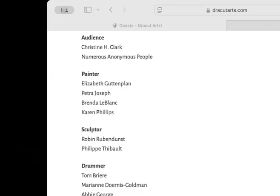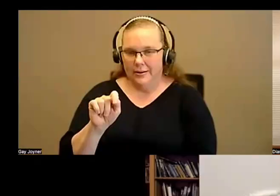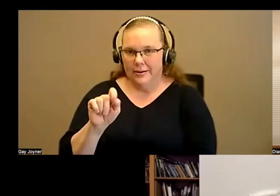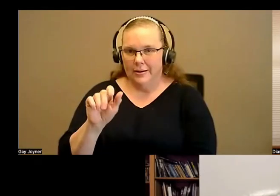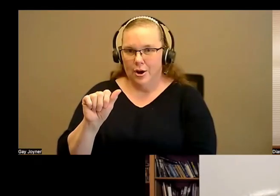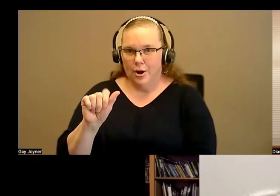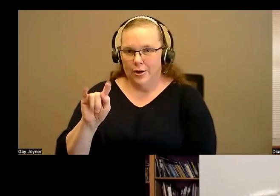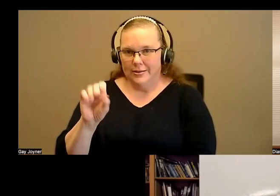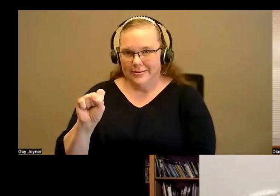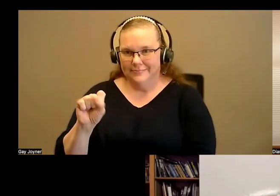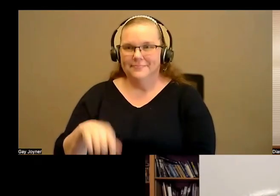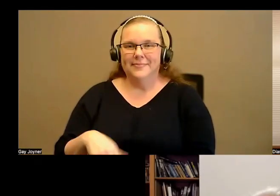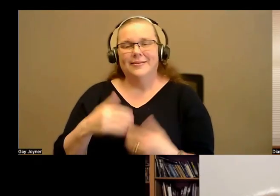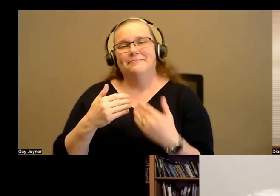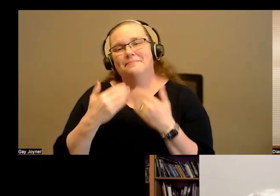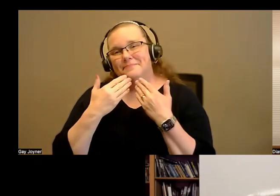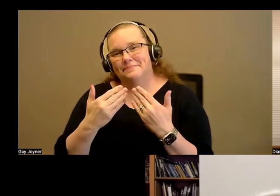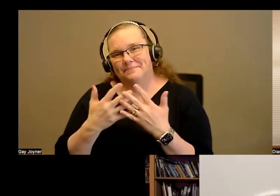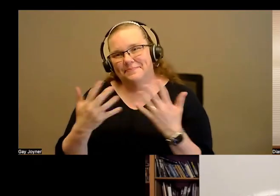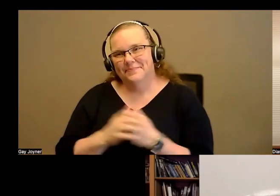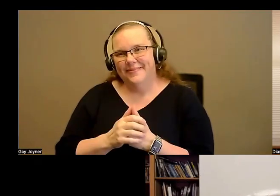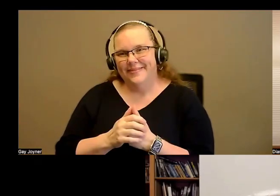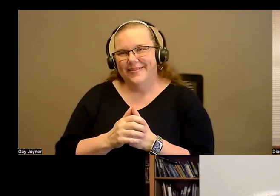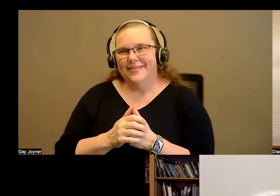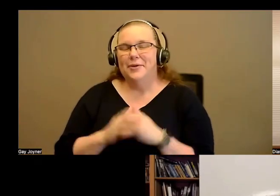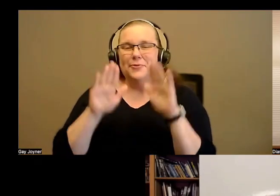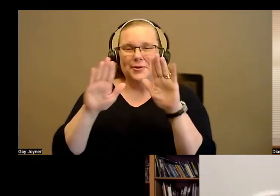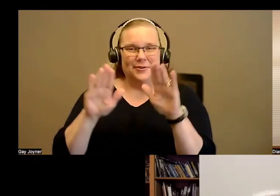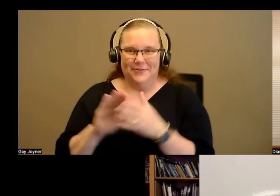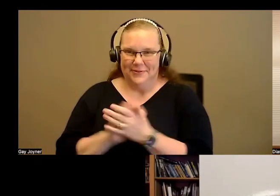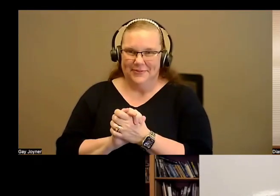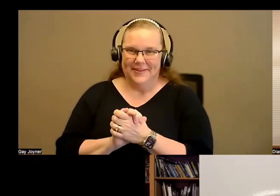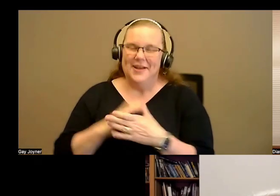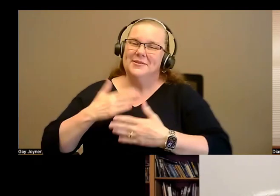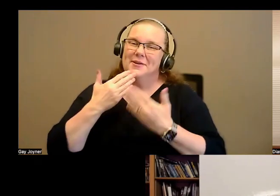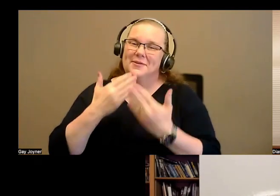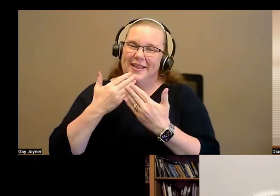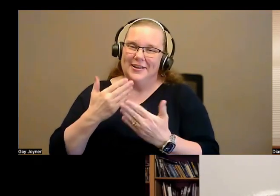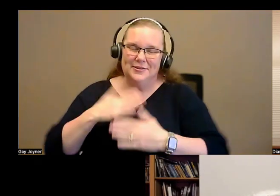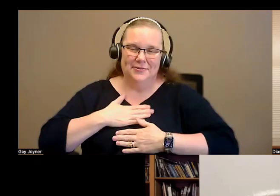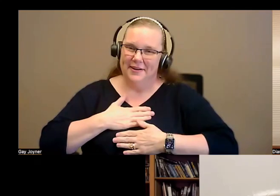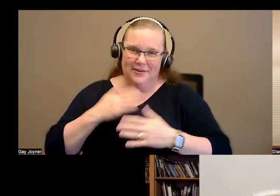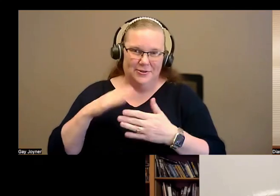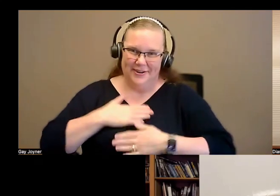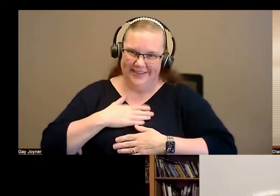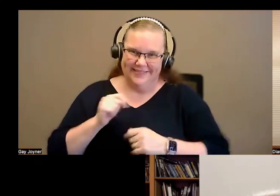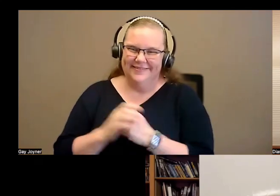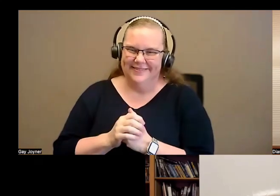youtube.com/at Drake It Arts. Thank you so much. This has been incredible. I love that it Wonderful. works. I'm so glad